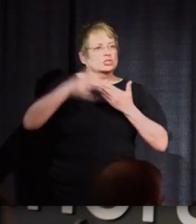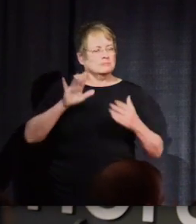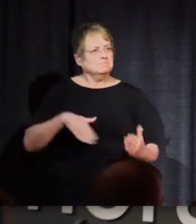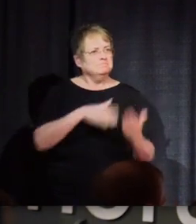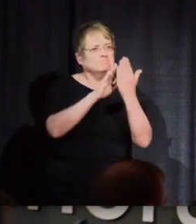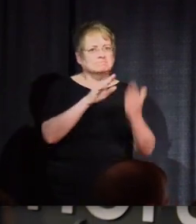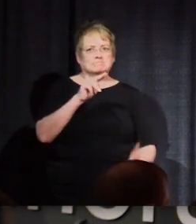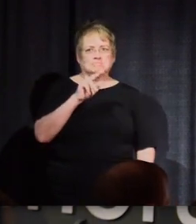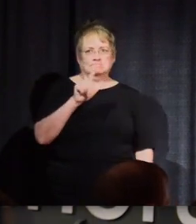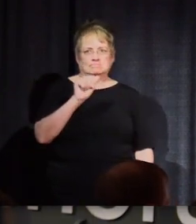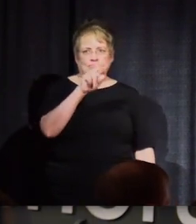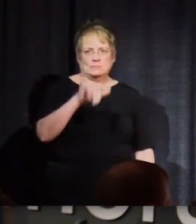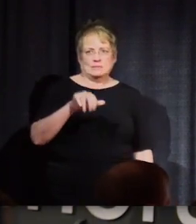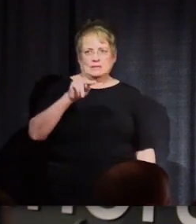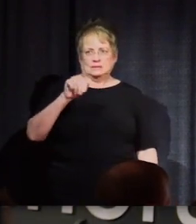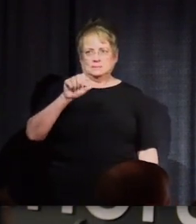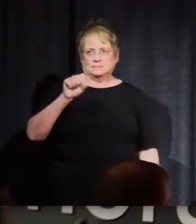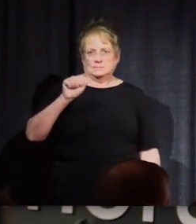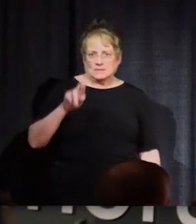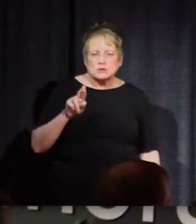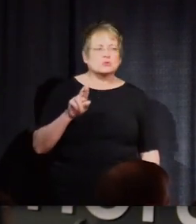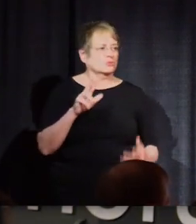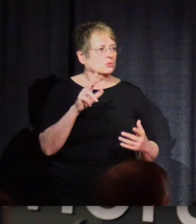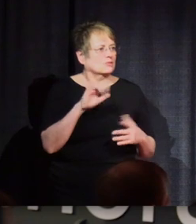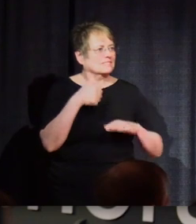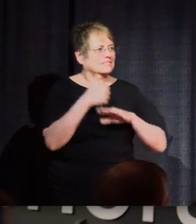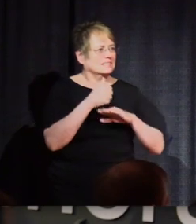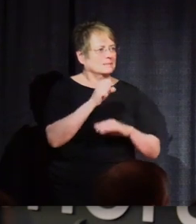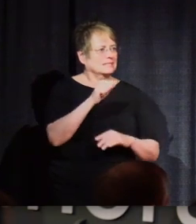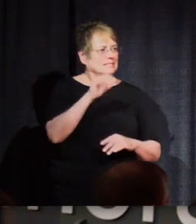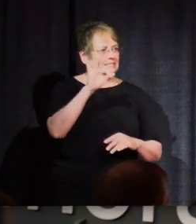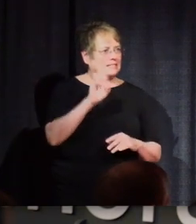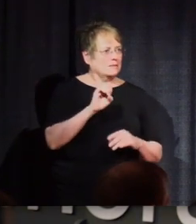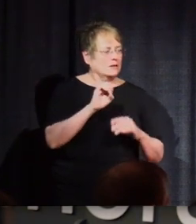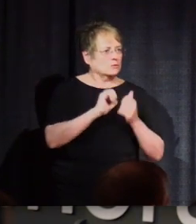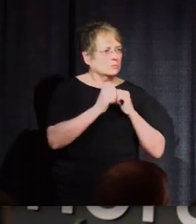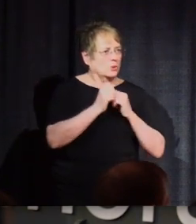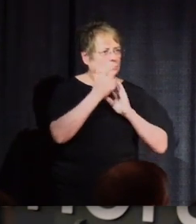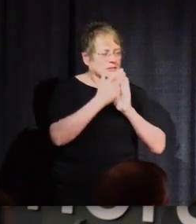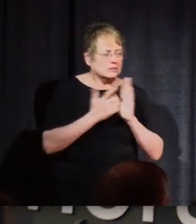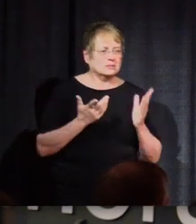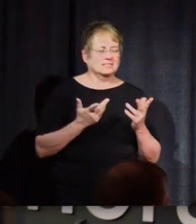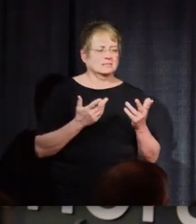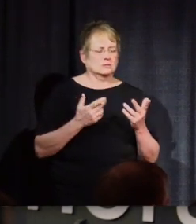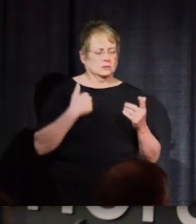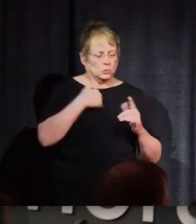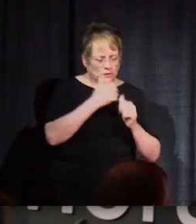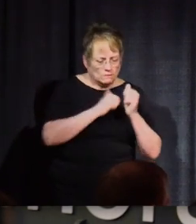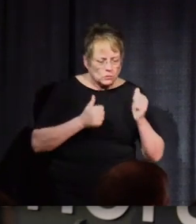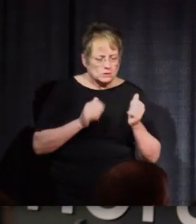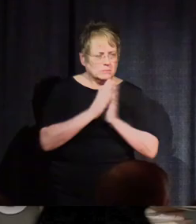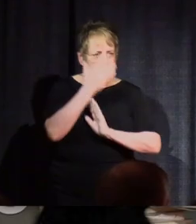sport legislation we handled these situations on our own we avoided we got wise